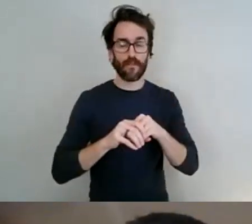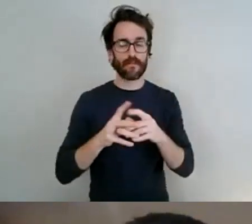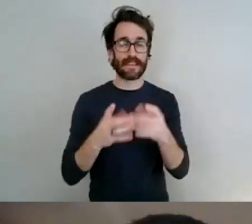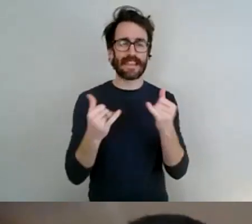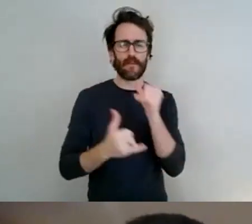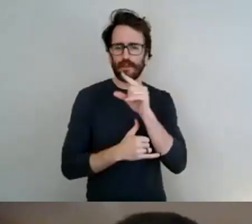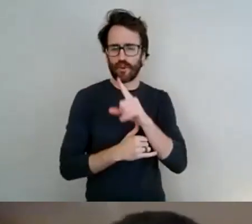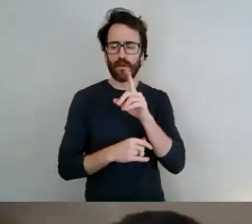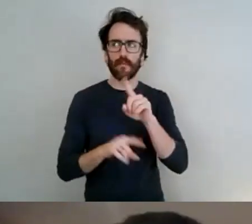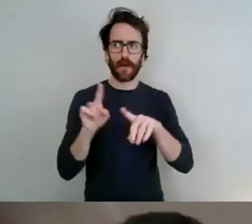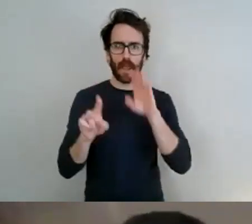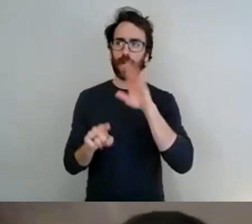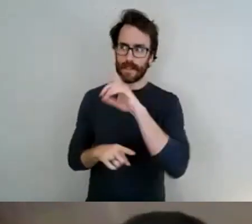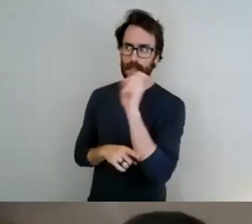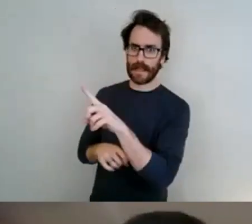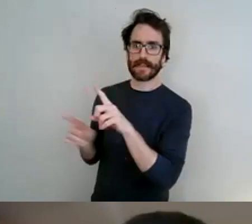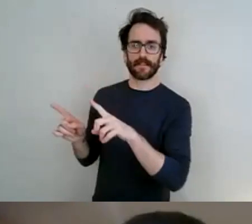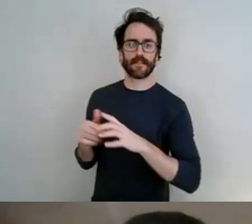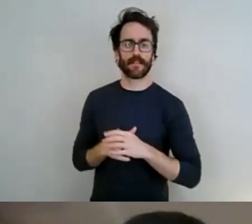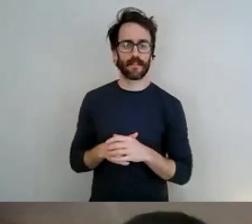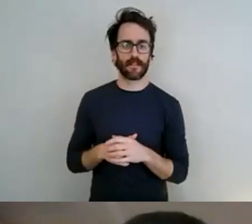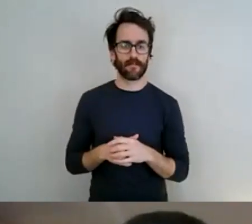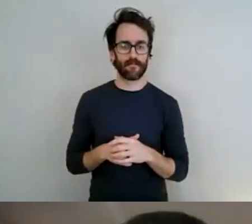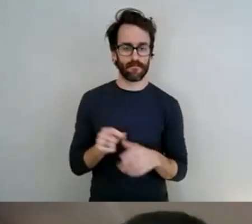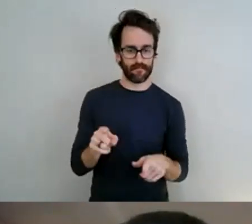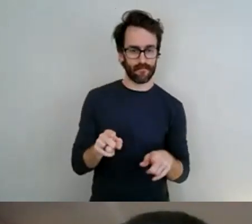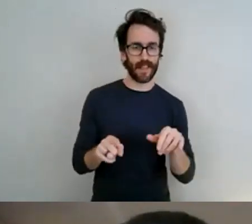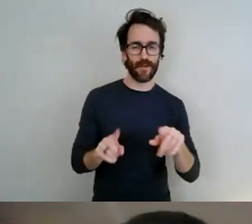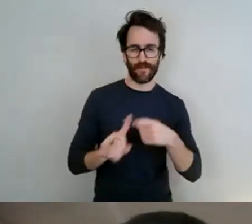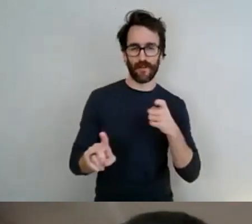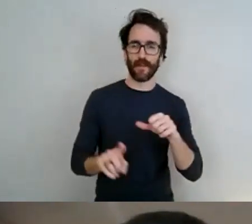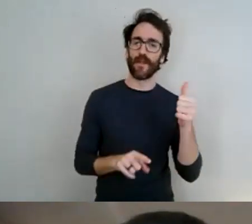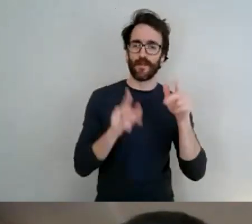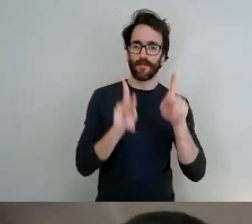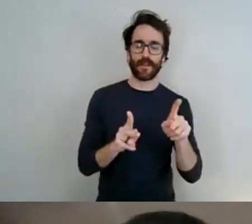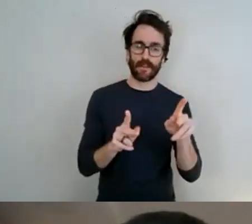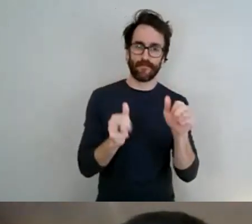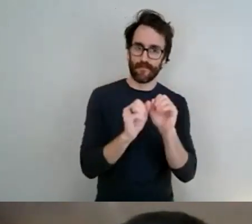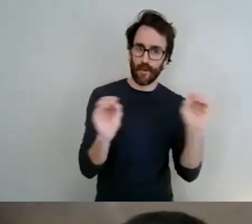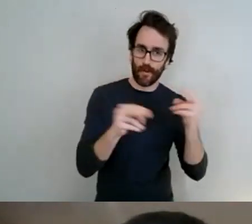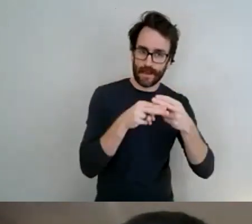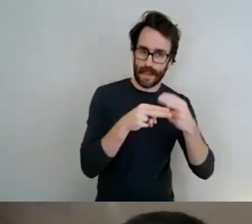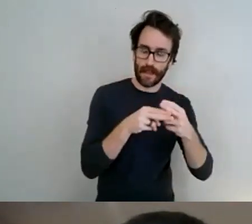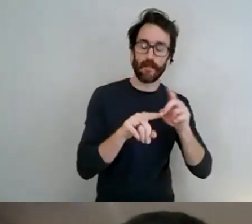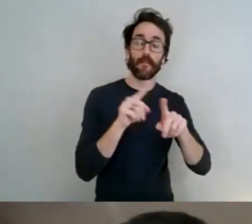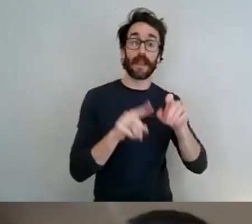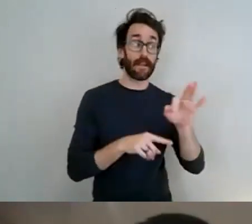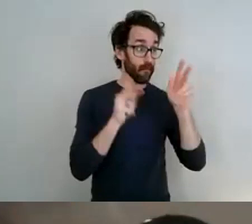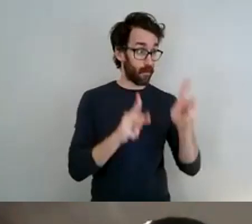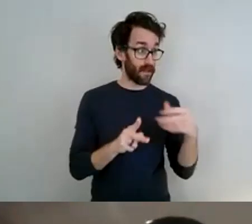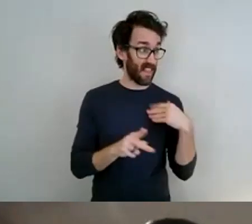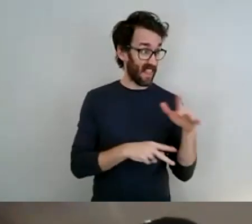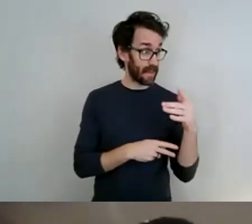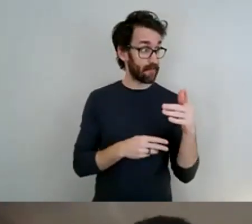that information. Okay, that actually came from an anonymous attendee today. So what I'll do is I will direct anyone with these